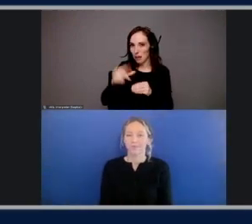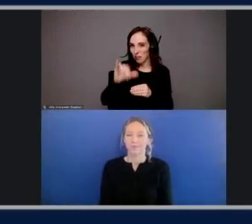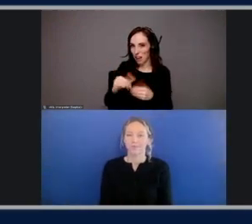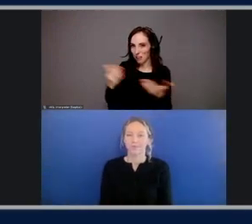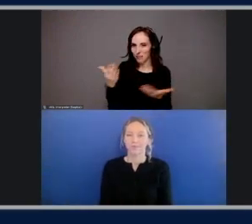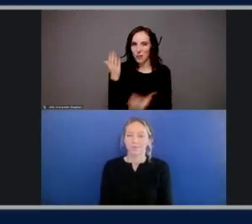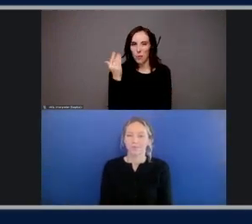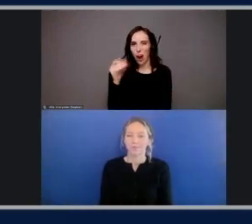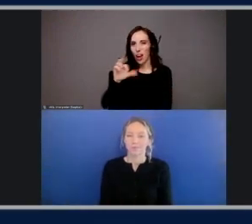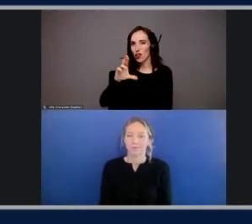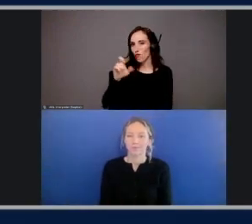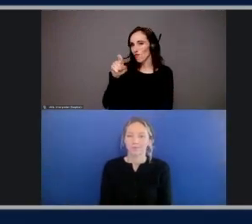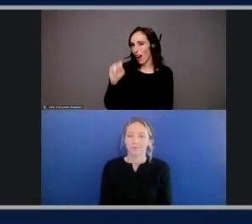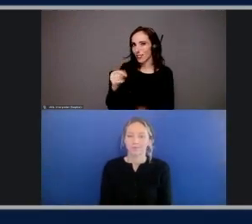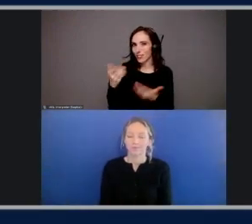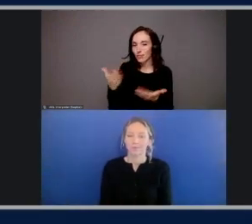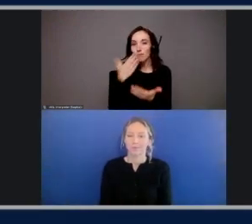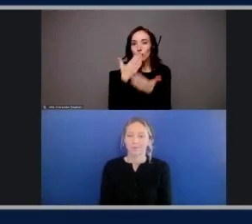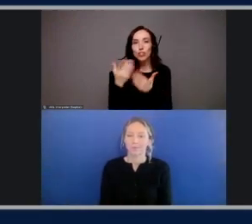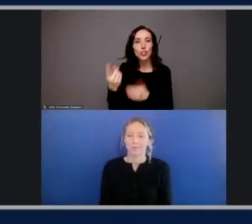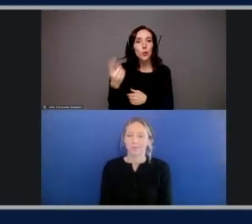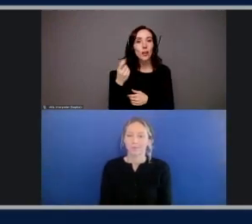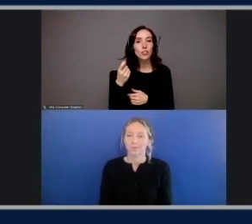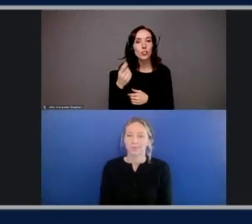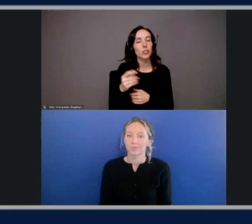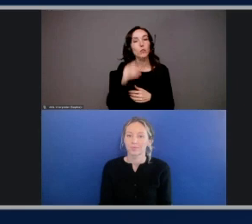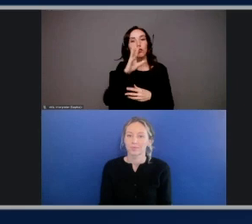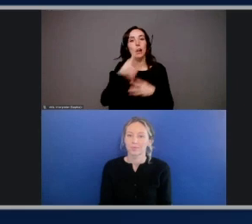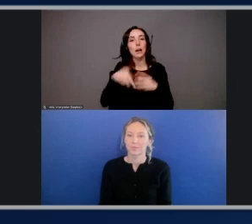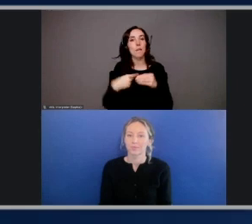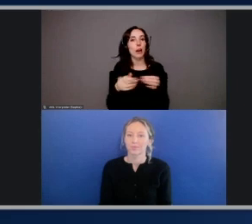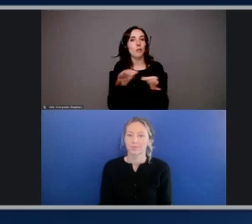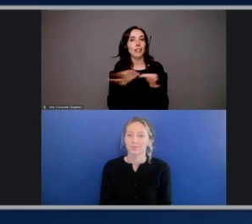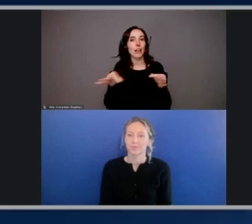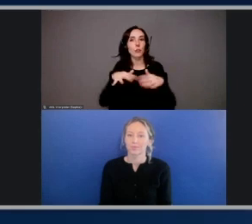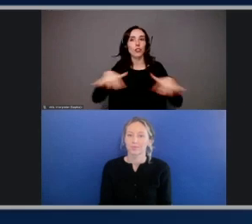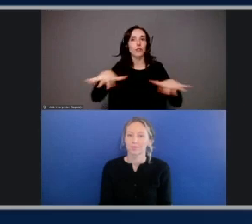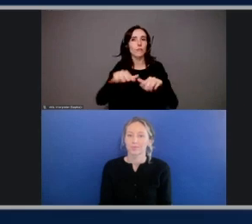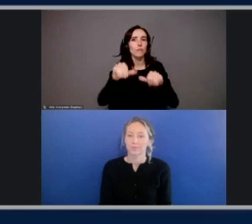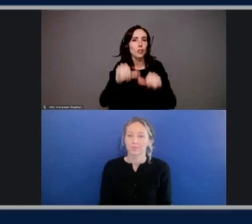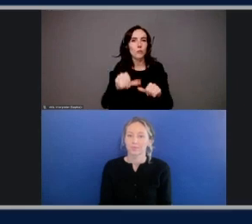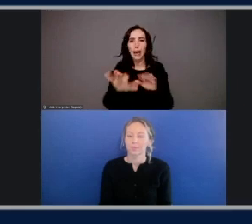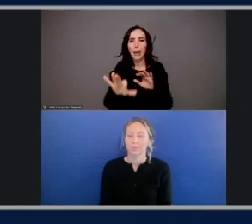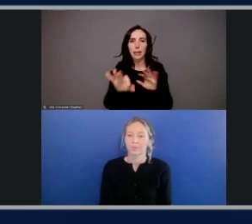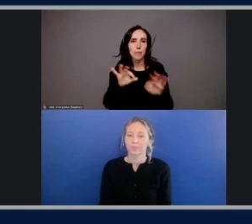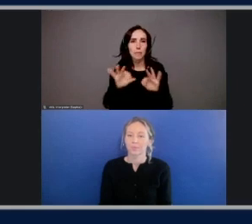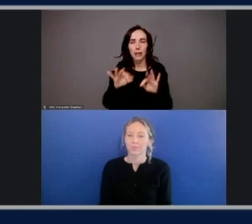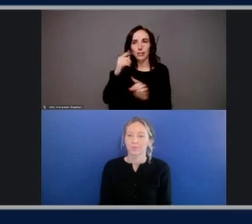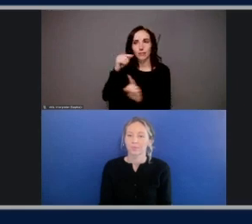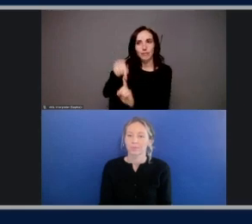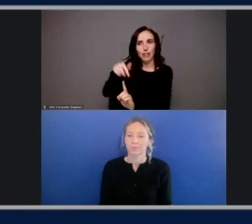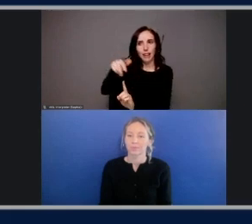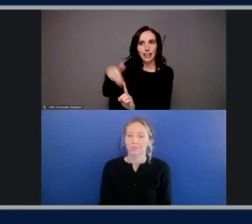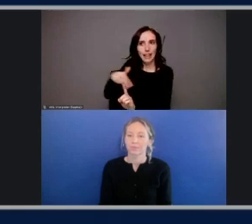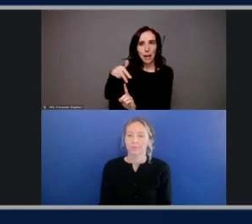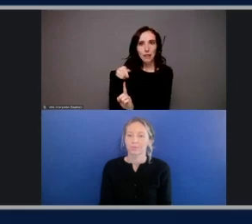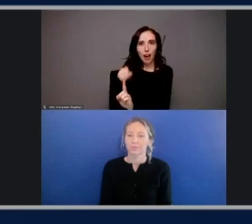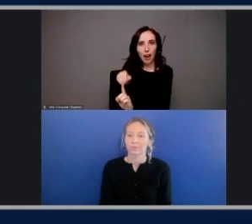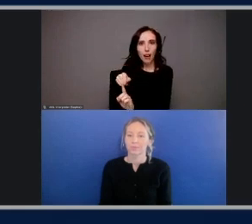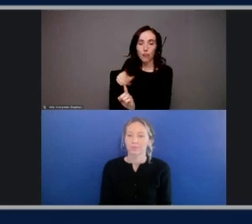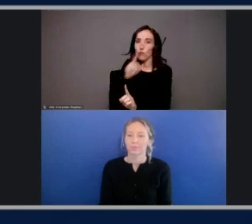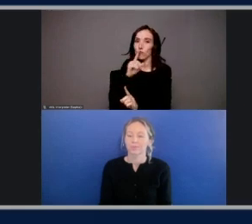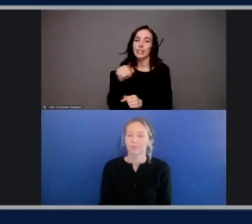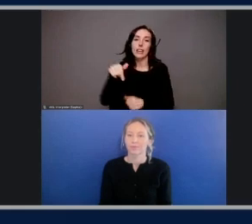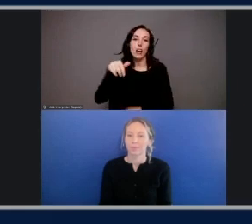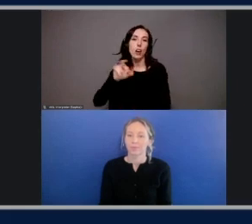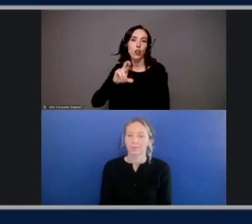great question. I think when you're looking at the landscape of languages you can pick for your Lambda functions, I think Rust comes up as a really, really important one. And I think